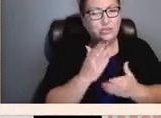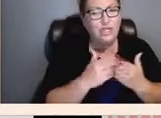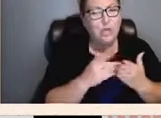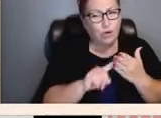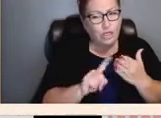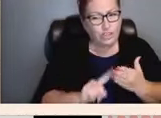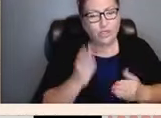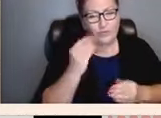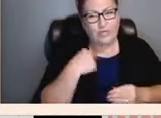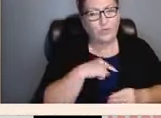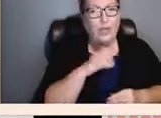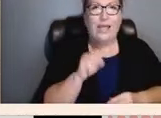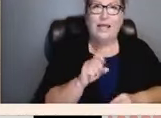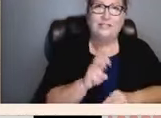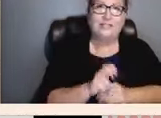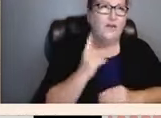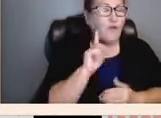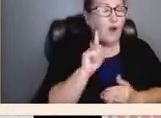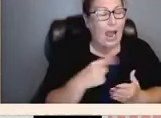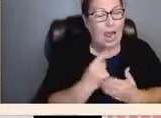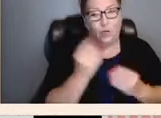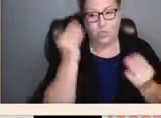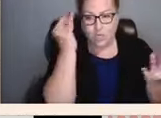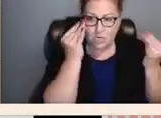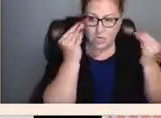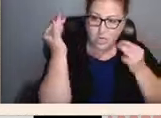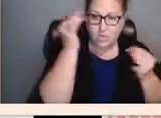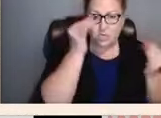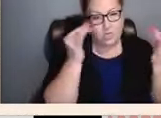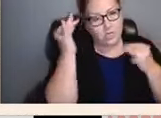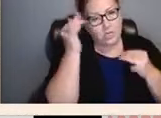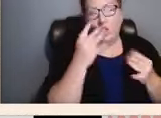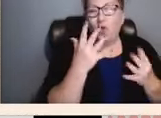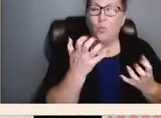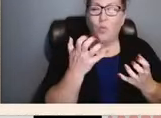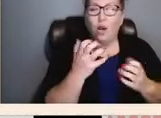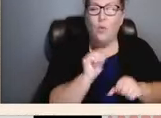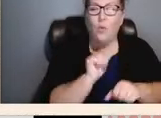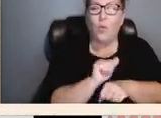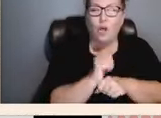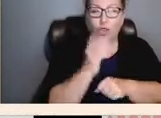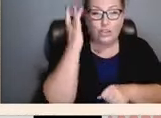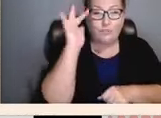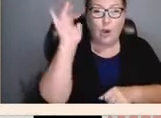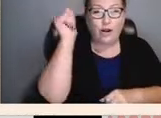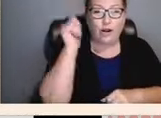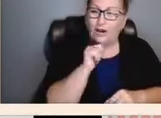for hours racking our brains when you just want to work smarter and not harder.